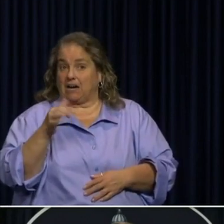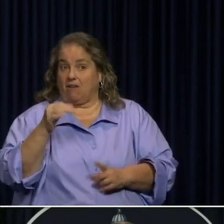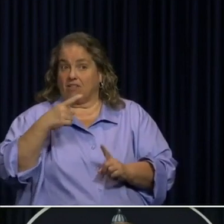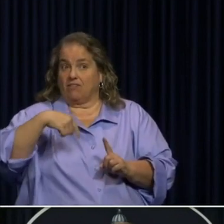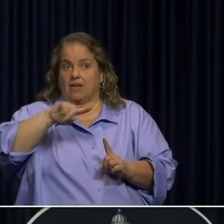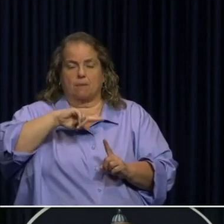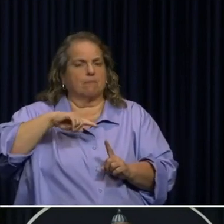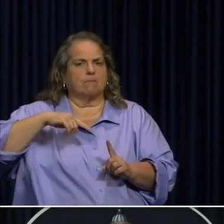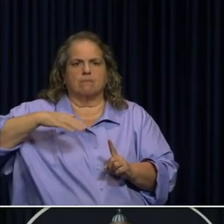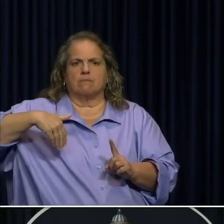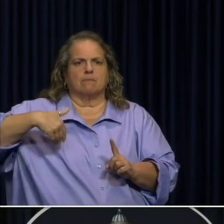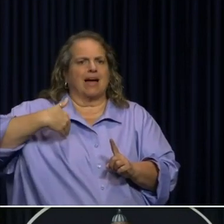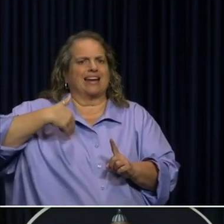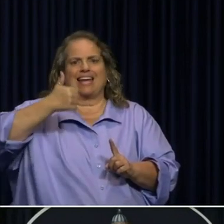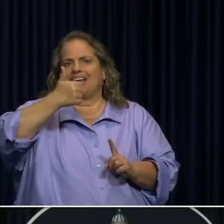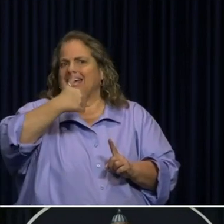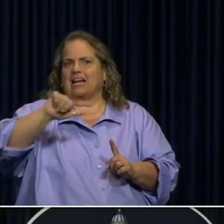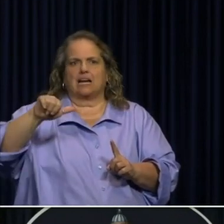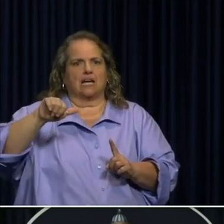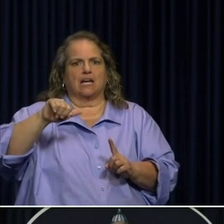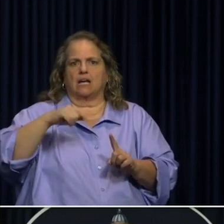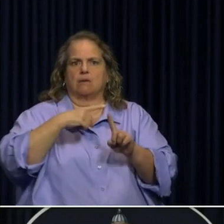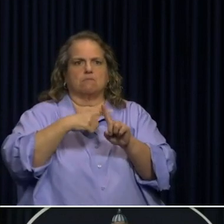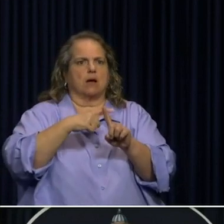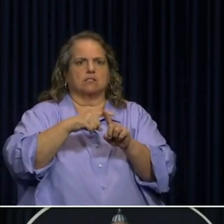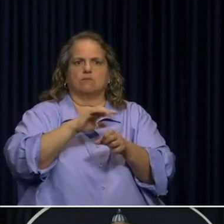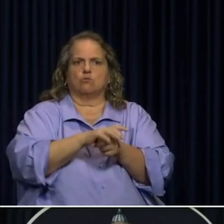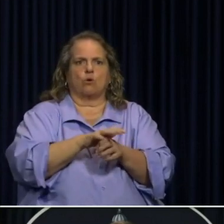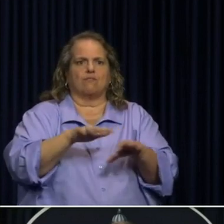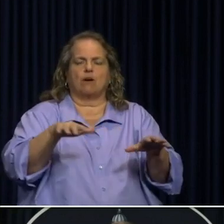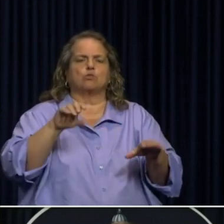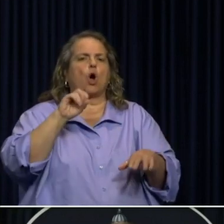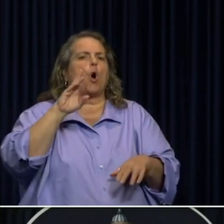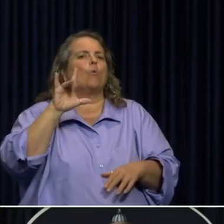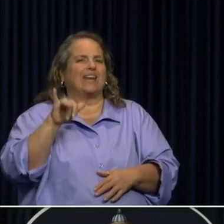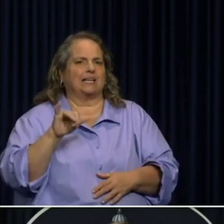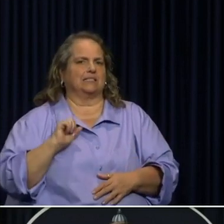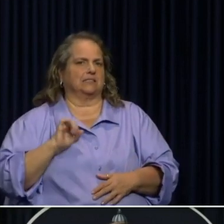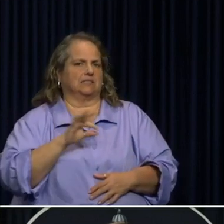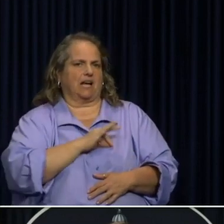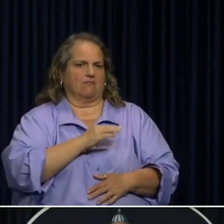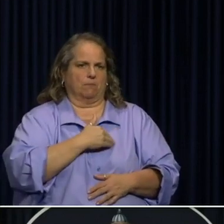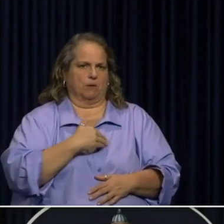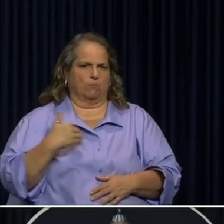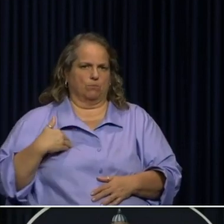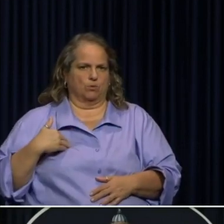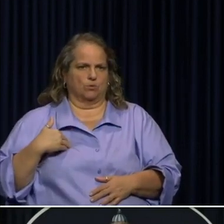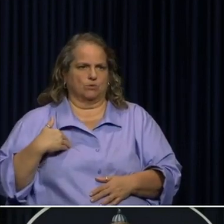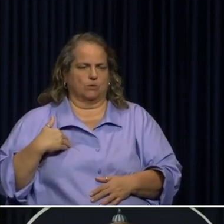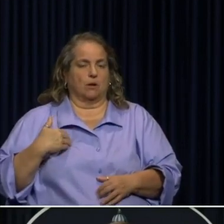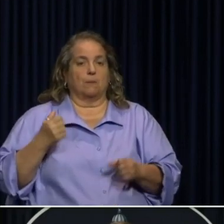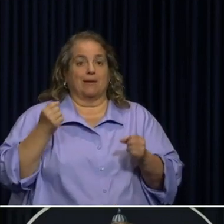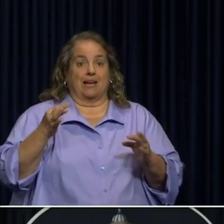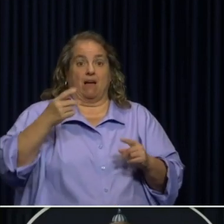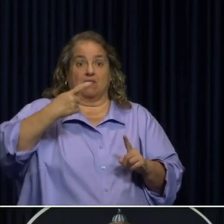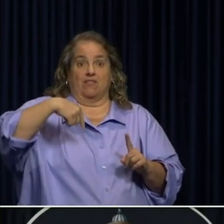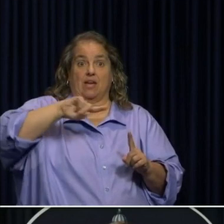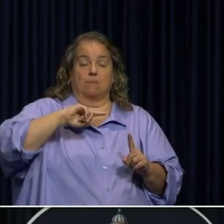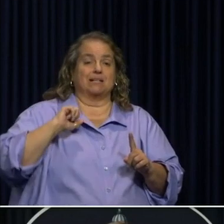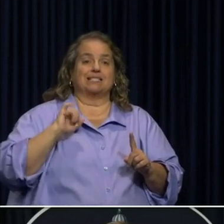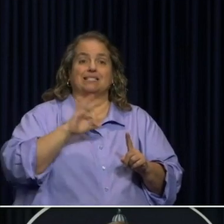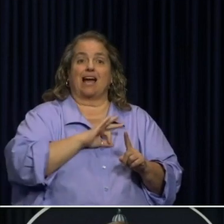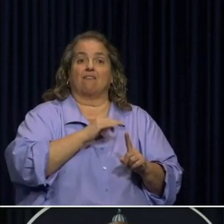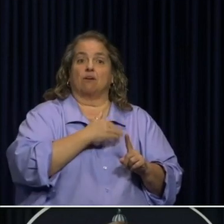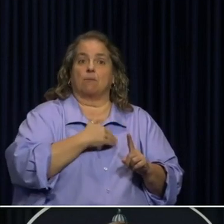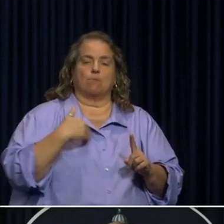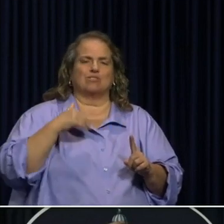haven't had residents test positive, have only had staff members. And in many of those staff members weren't necessarily